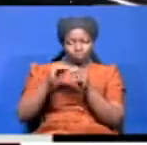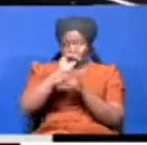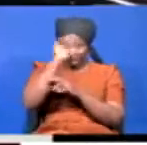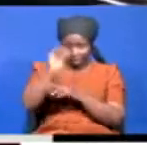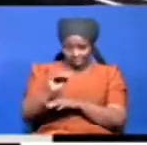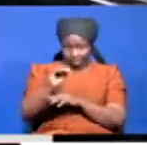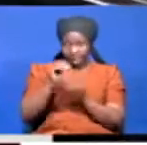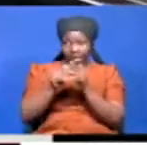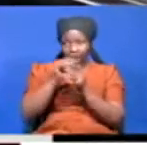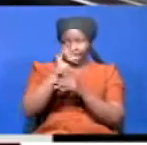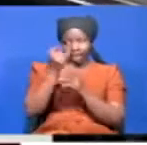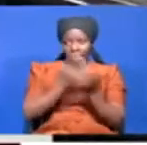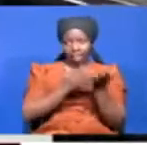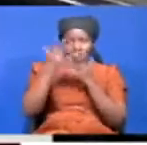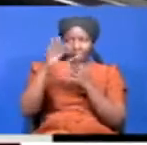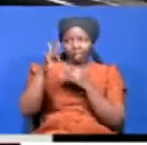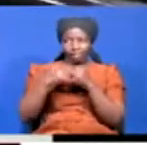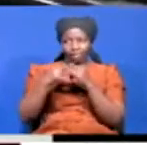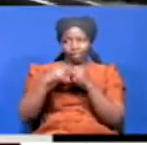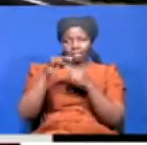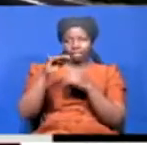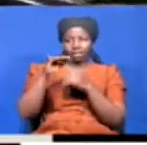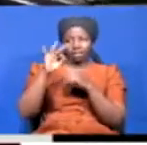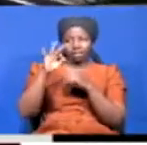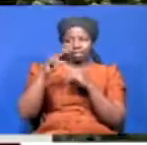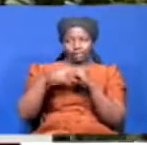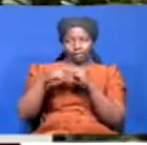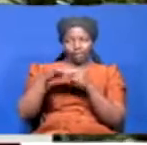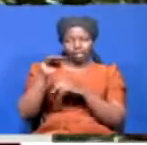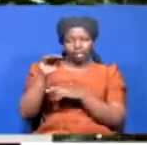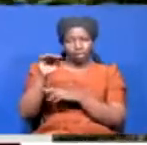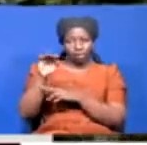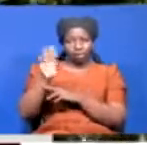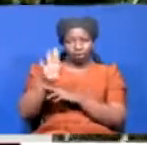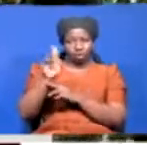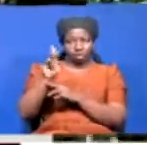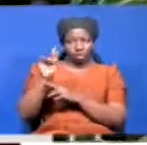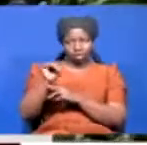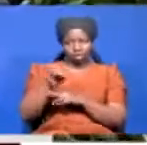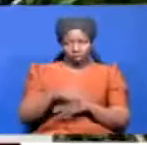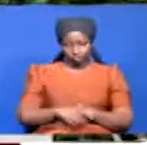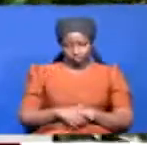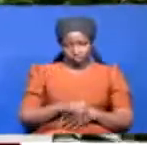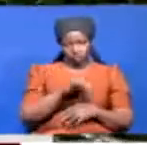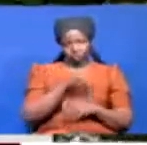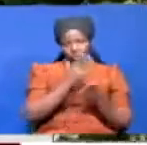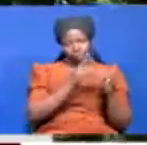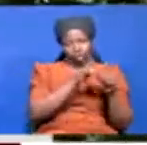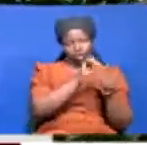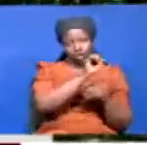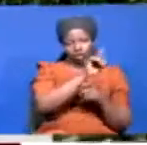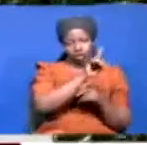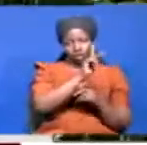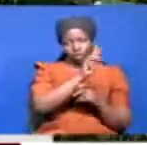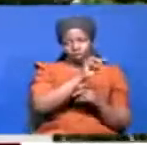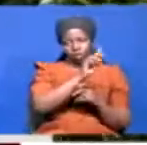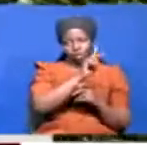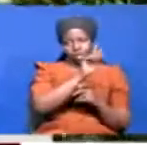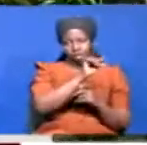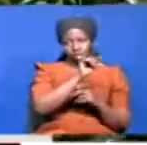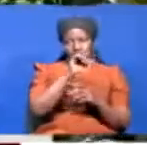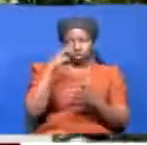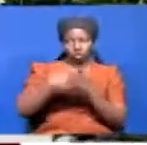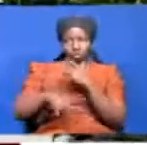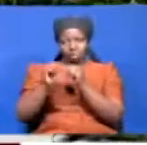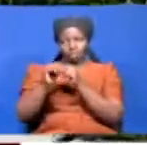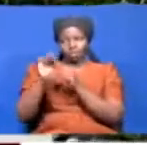million kilos worth 11.7 billion shillings compared to 51 million kilos worth 13 billion shillings last year.